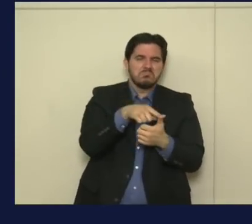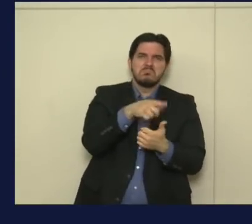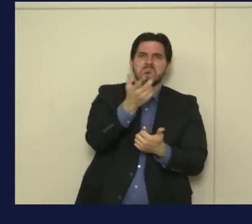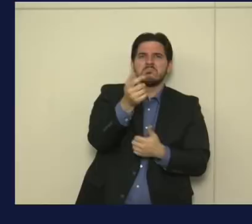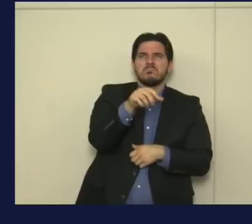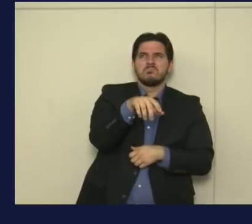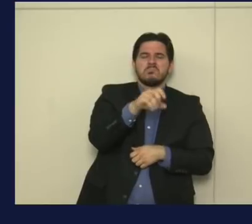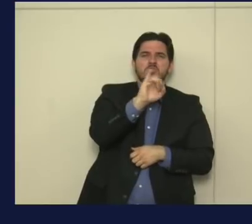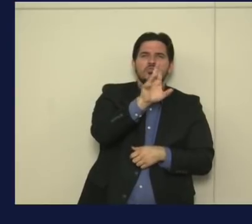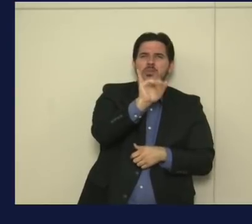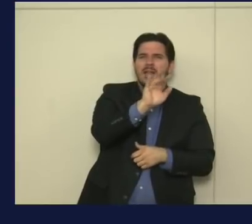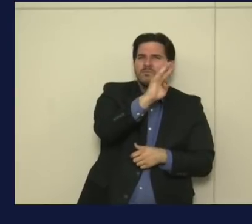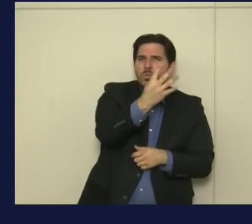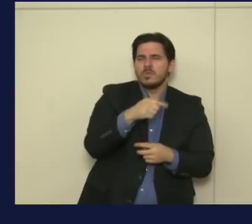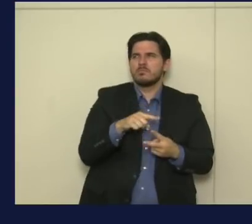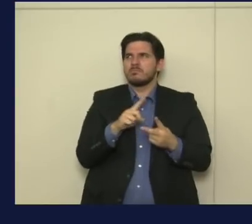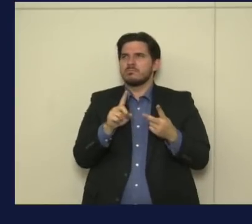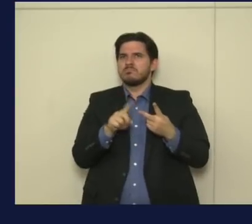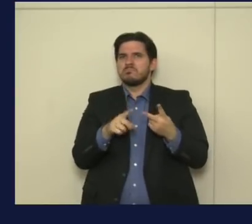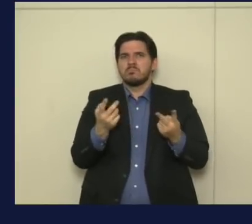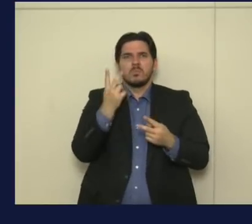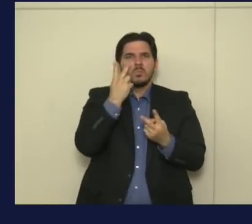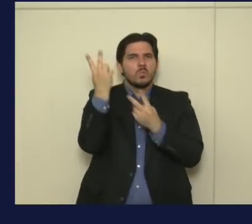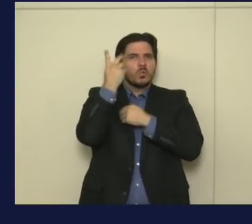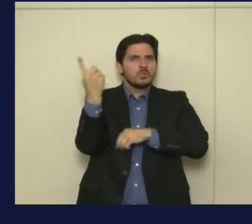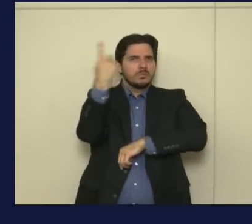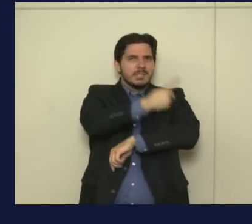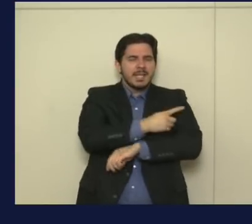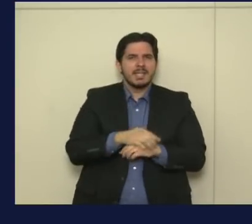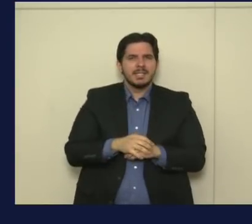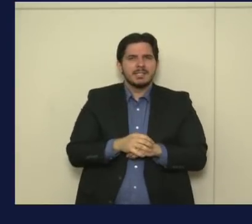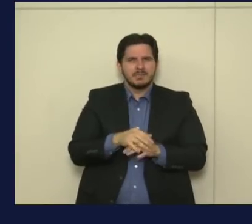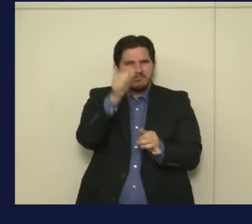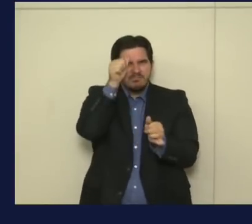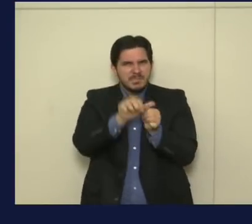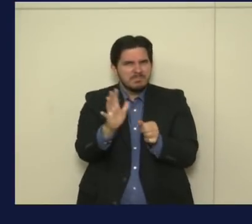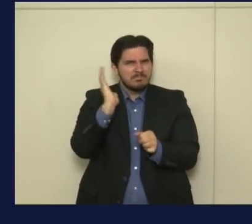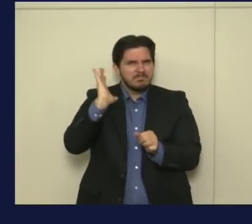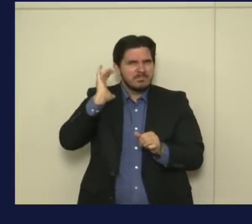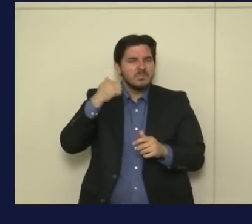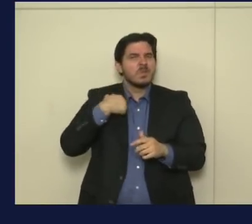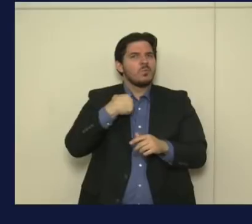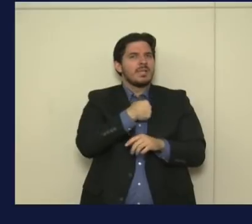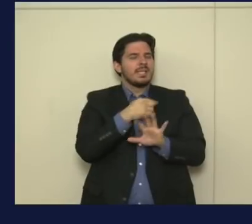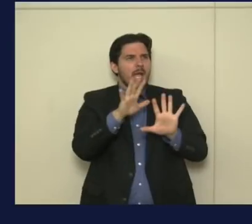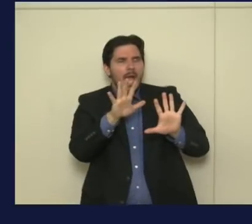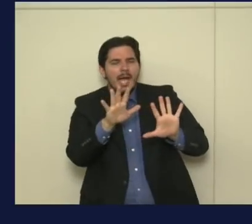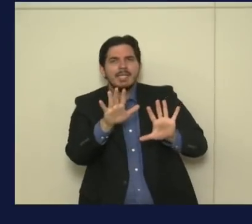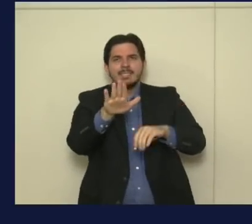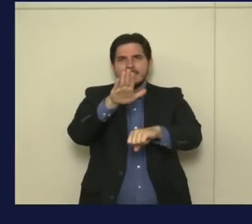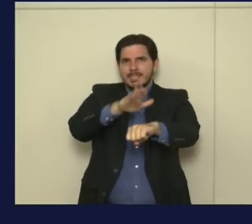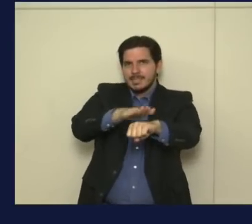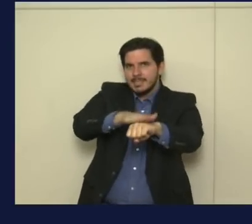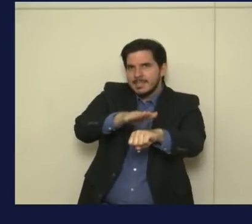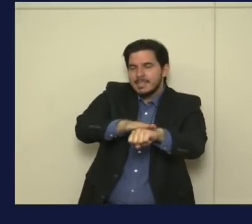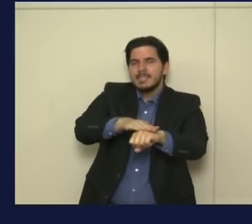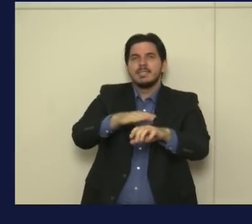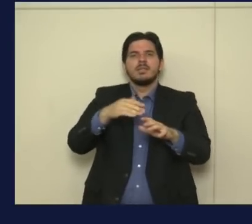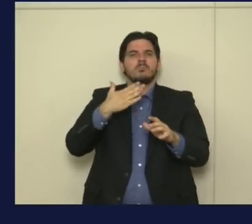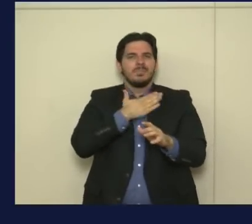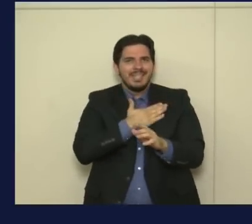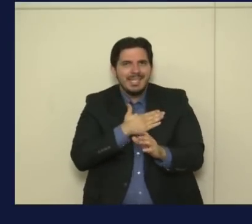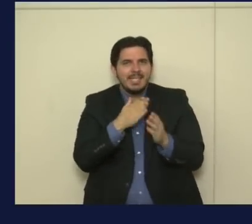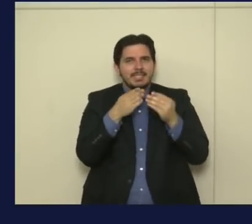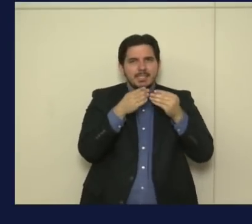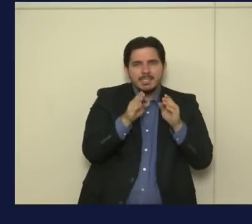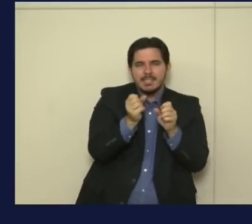little risk later than that around July 4th, or we were actually cautioning folks, I have to